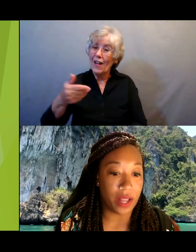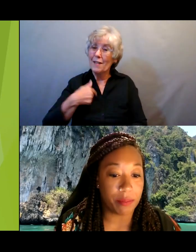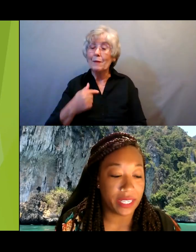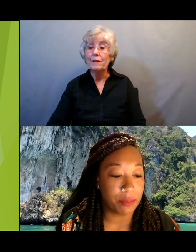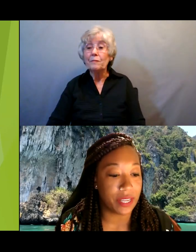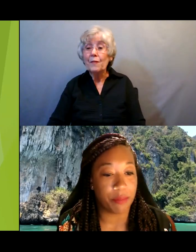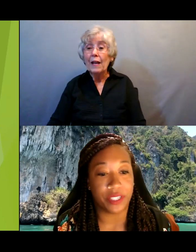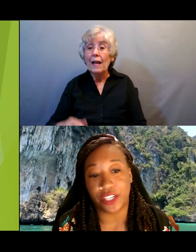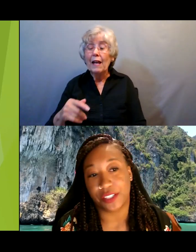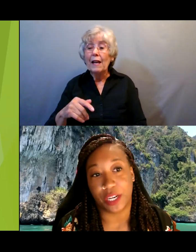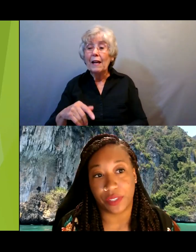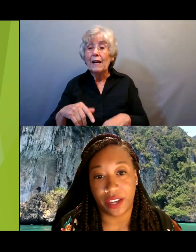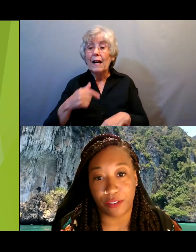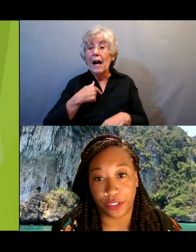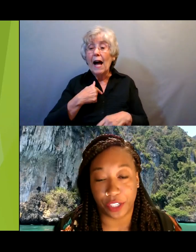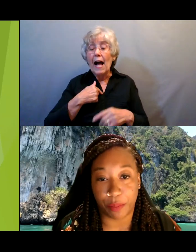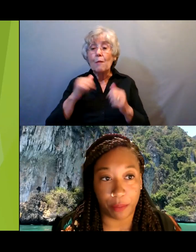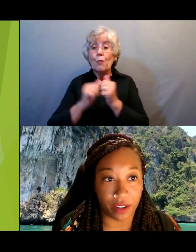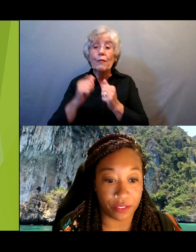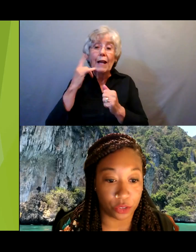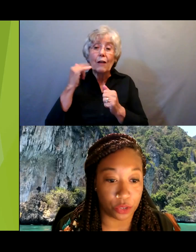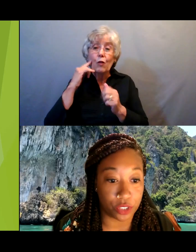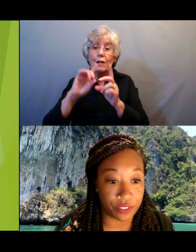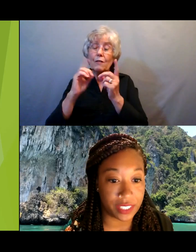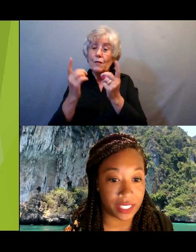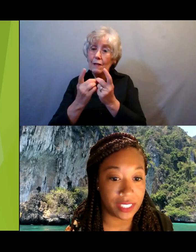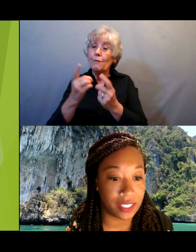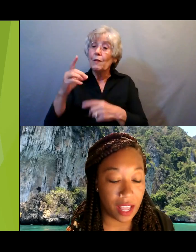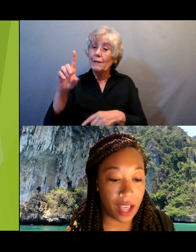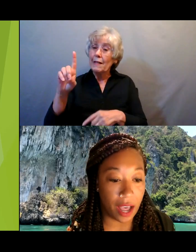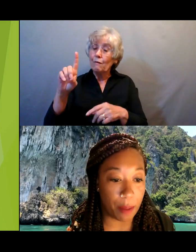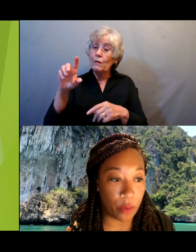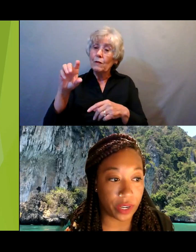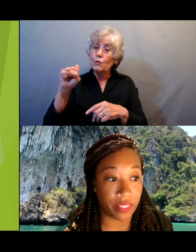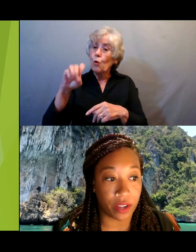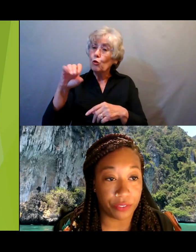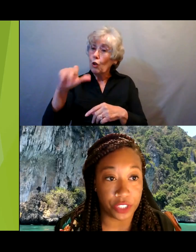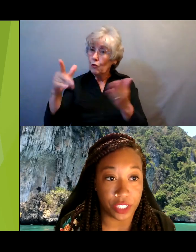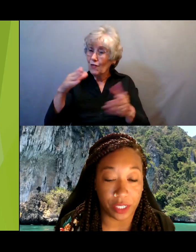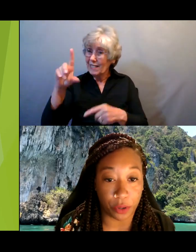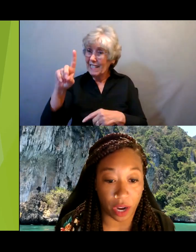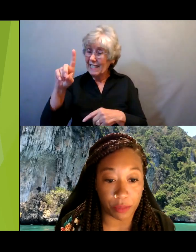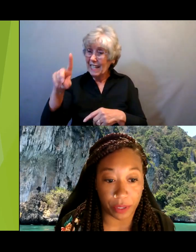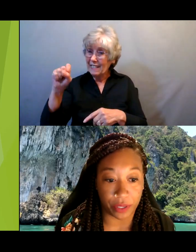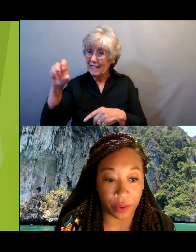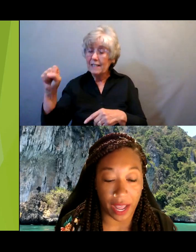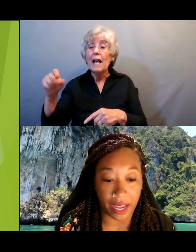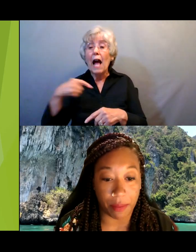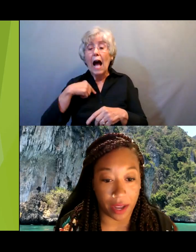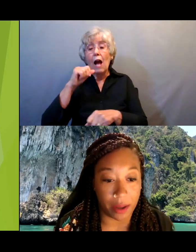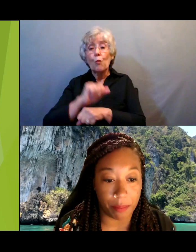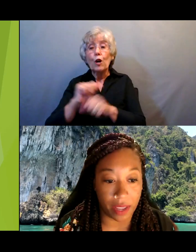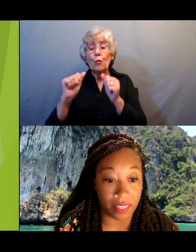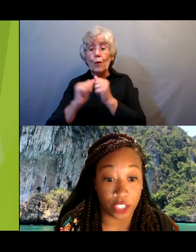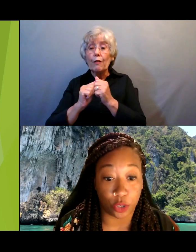So like Kim said, I'm Brittany Johnson. I'm with the California Department of Social Services. I work in the Refugee Programs Bureau, and I